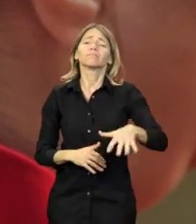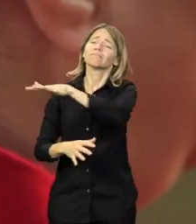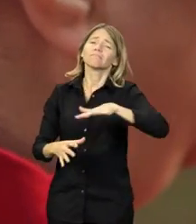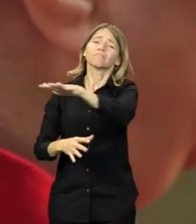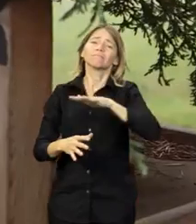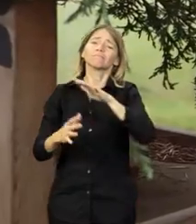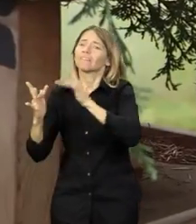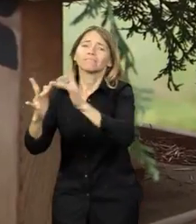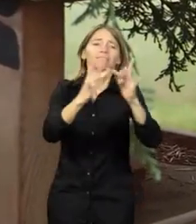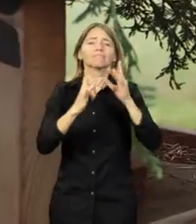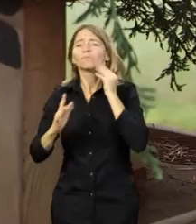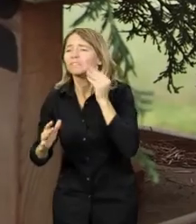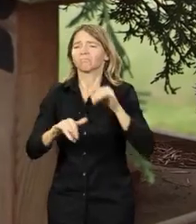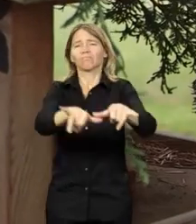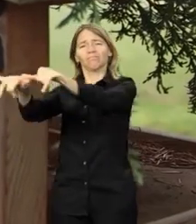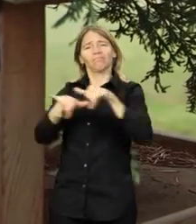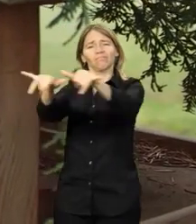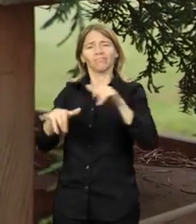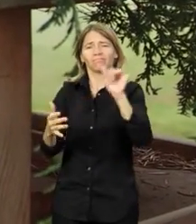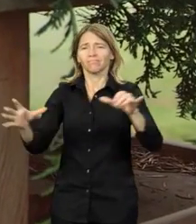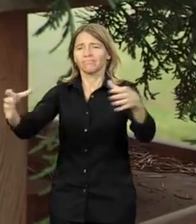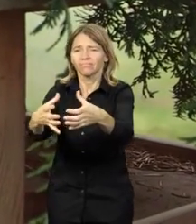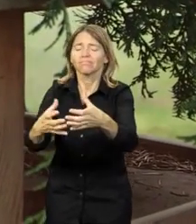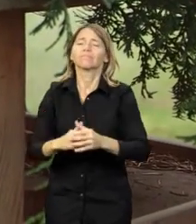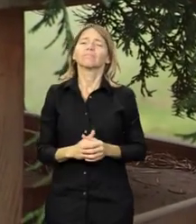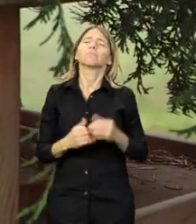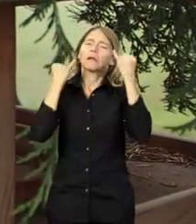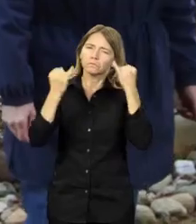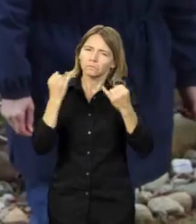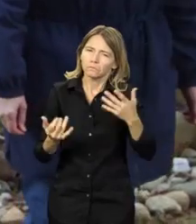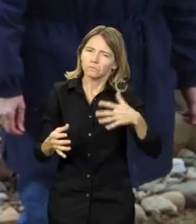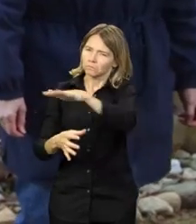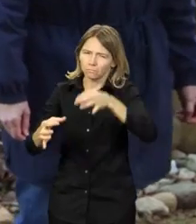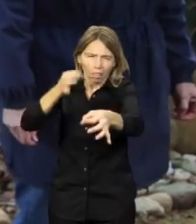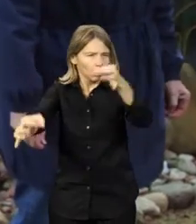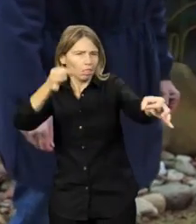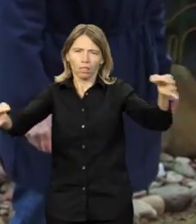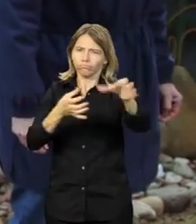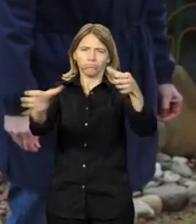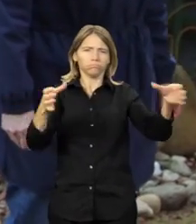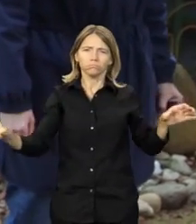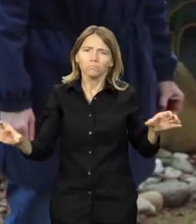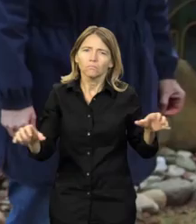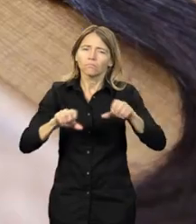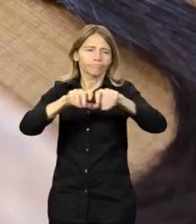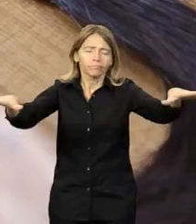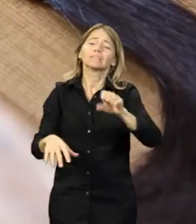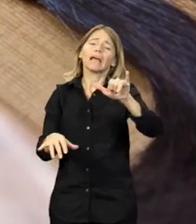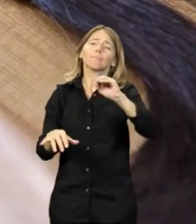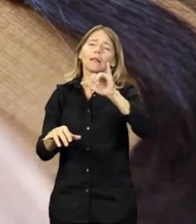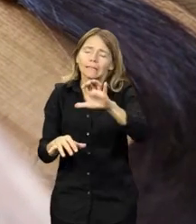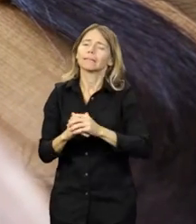connected only by the common experience that created them. Imagine those pieces, symbolic and tangible,